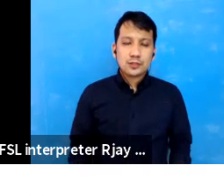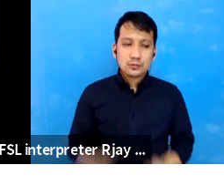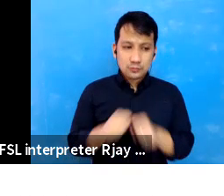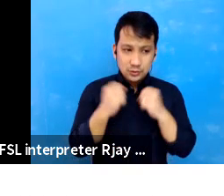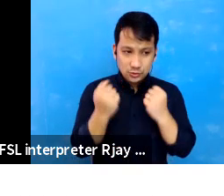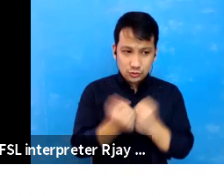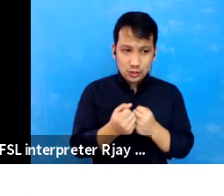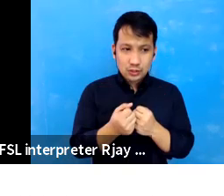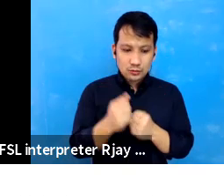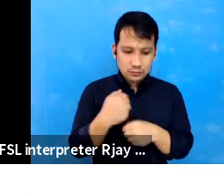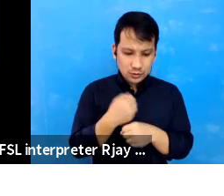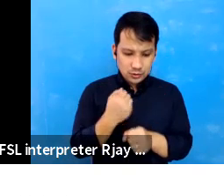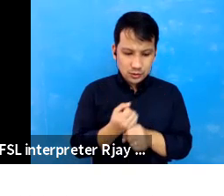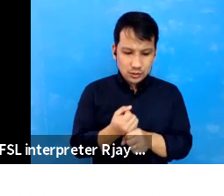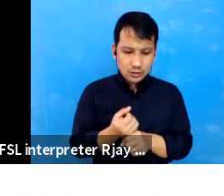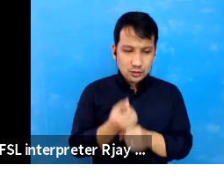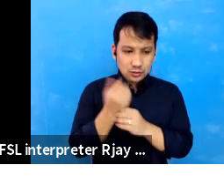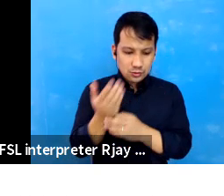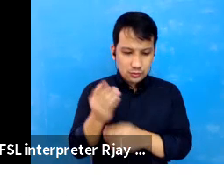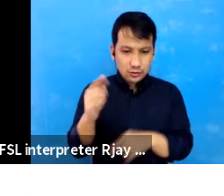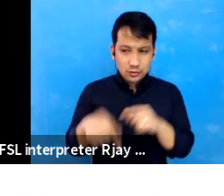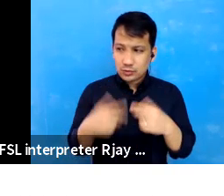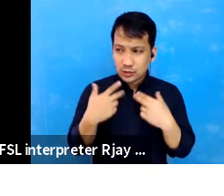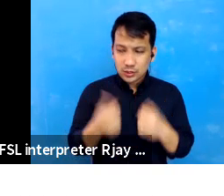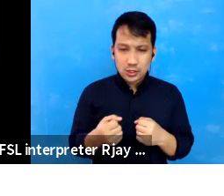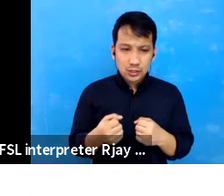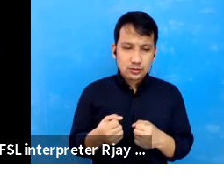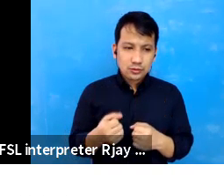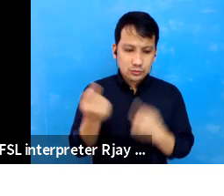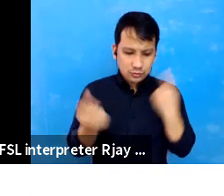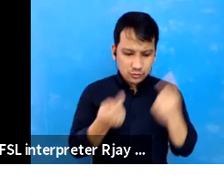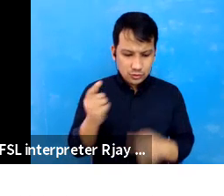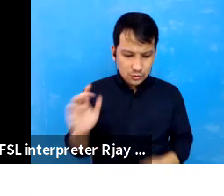identify stakeholder that will address certain health and nutrition issues.